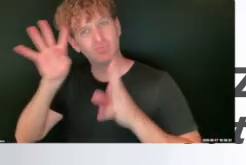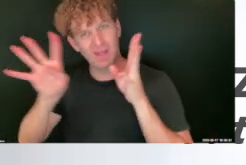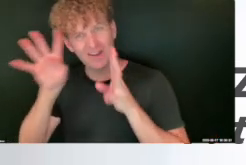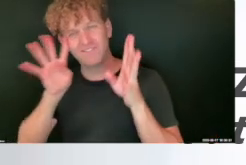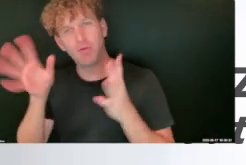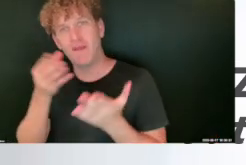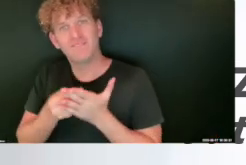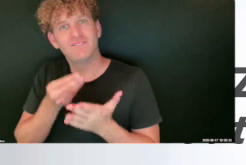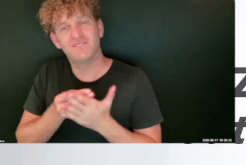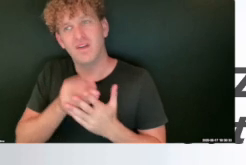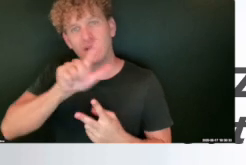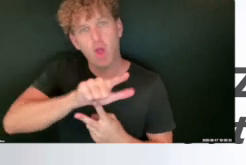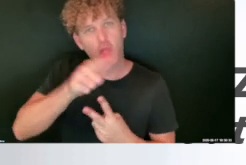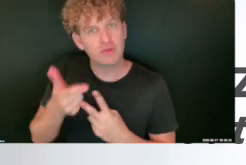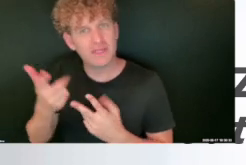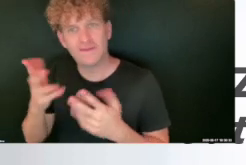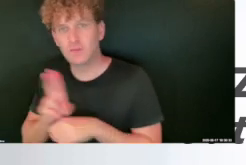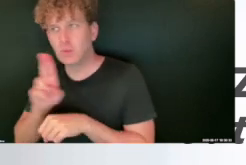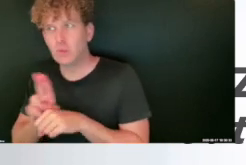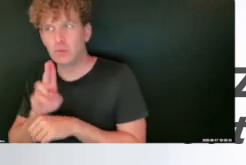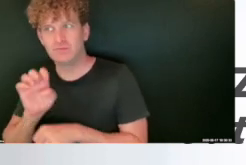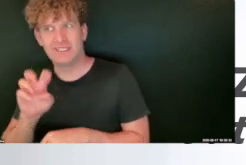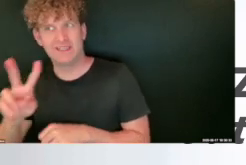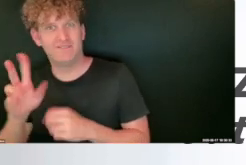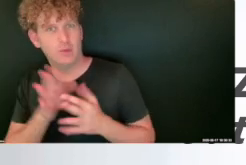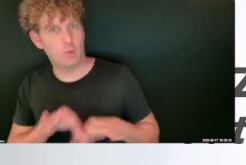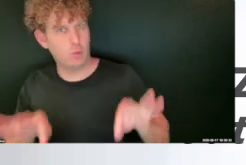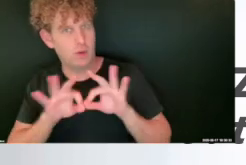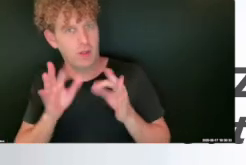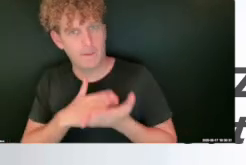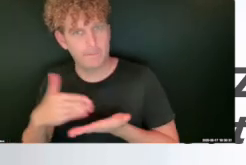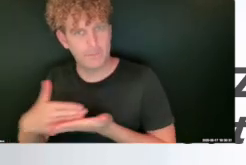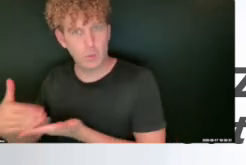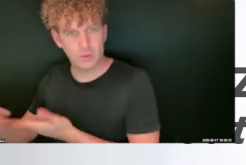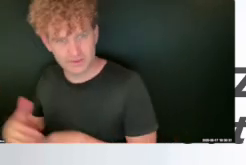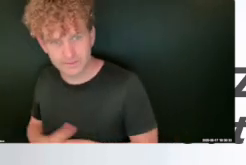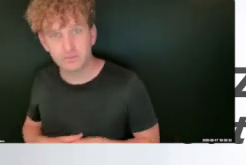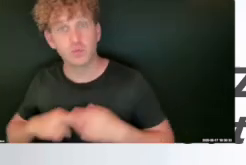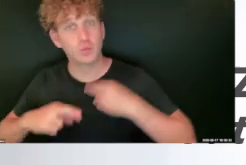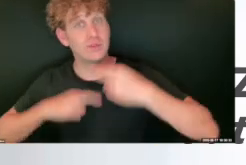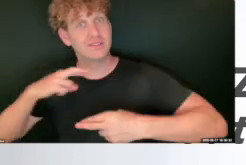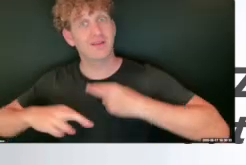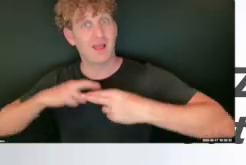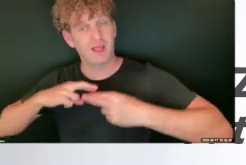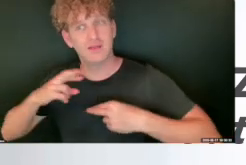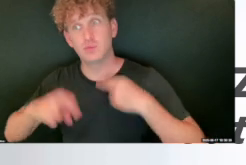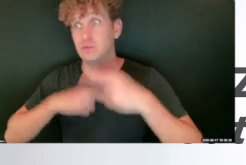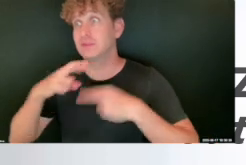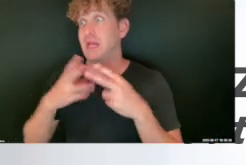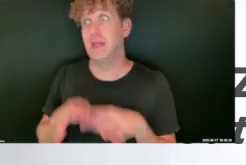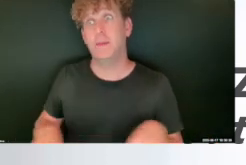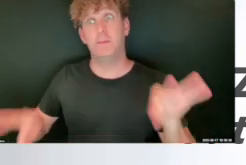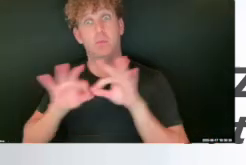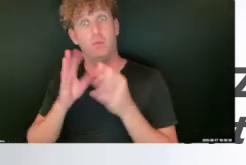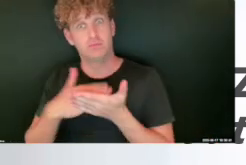dedicated in-state recycling partner due to the limited number of facilities. The program plans to